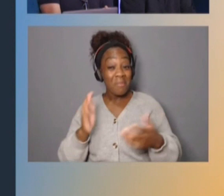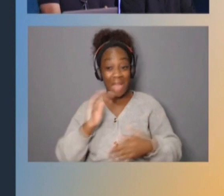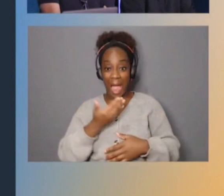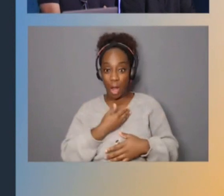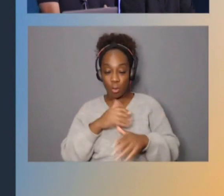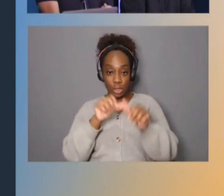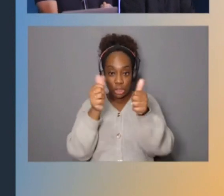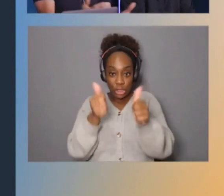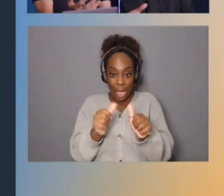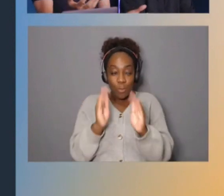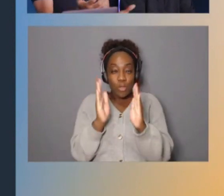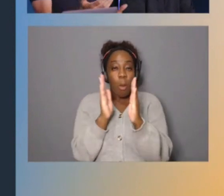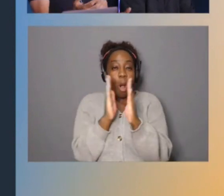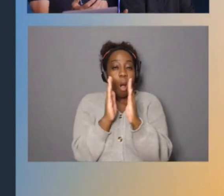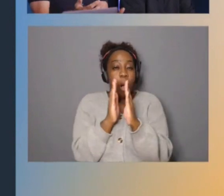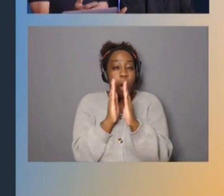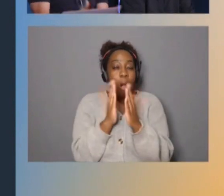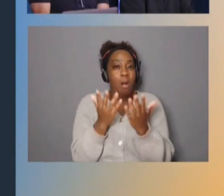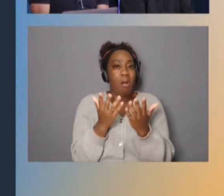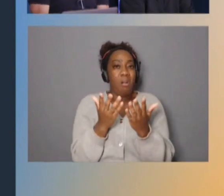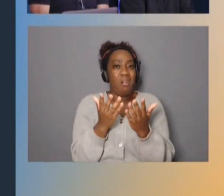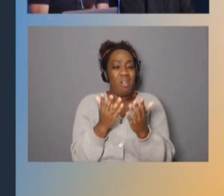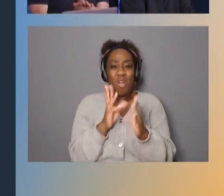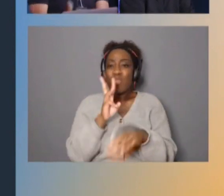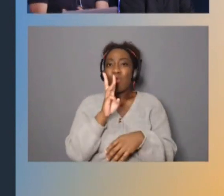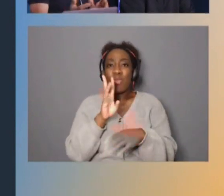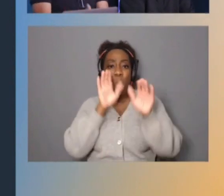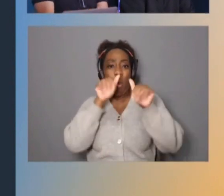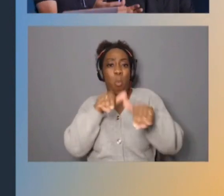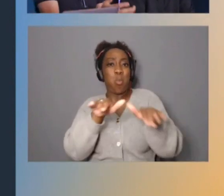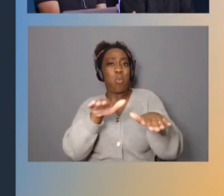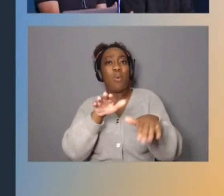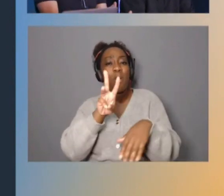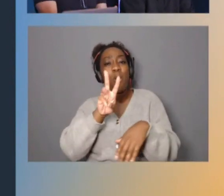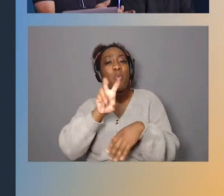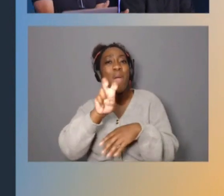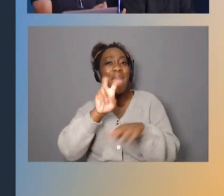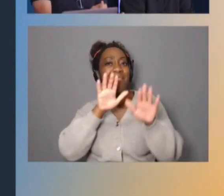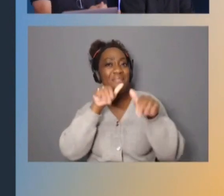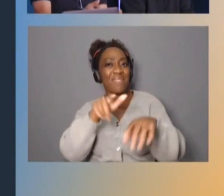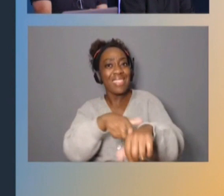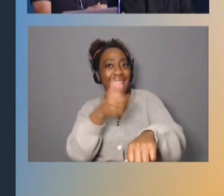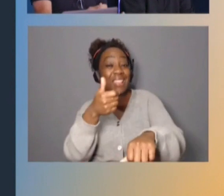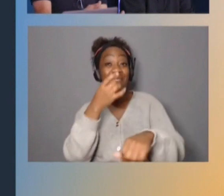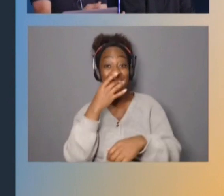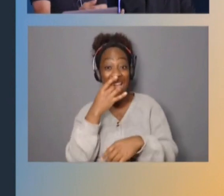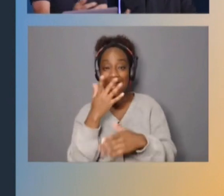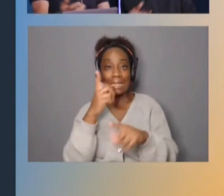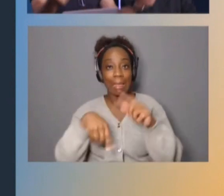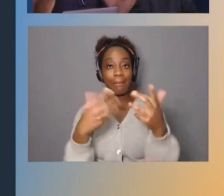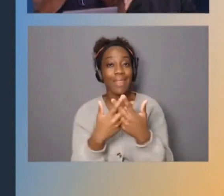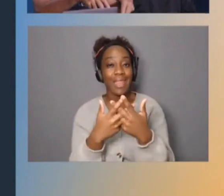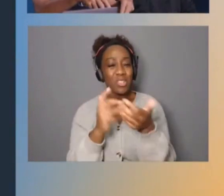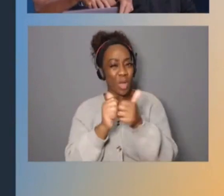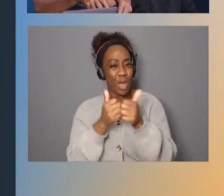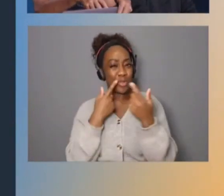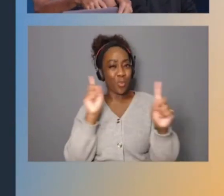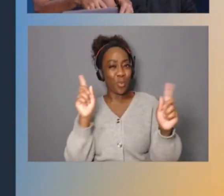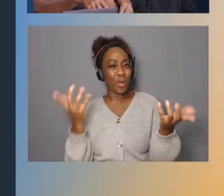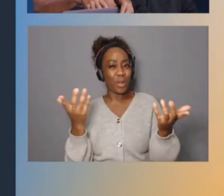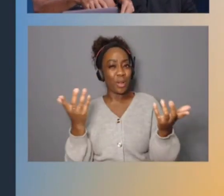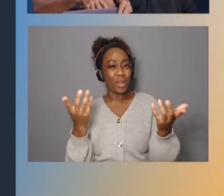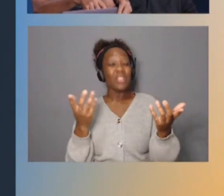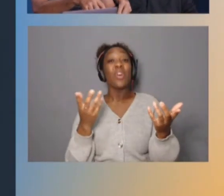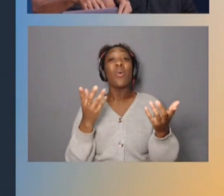of light. How does that even work, right? So optical proximity correction is a high-performance computing workload that predicts